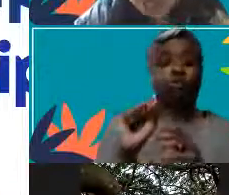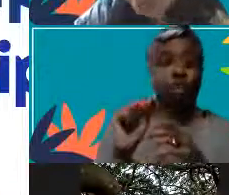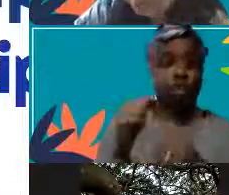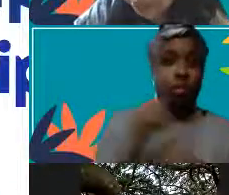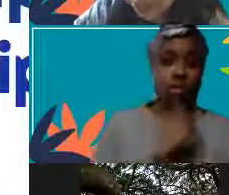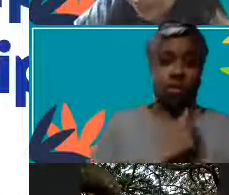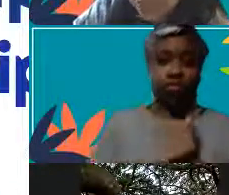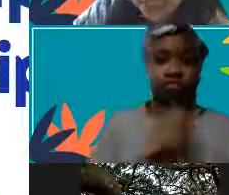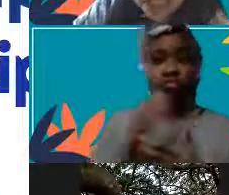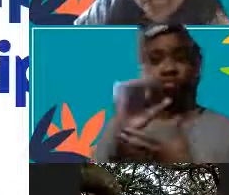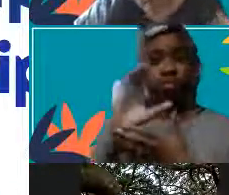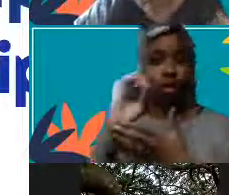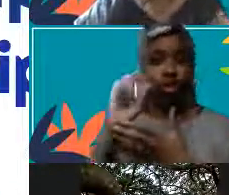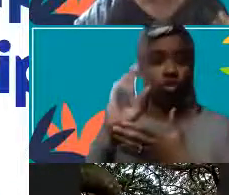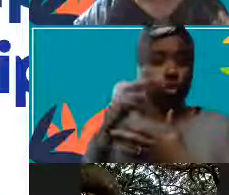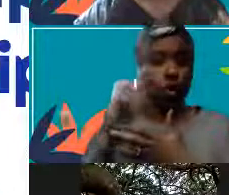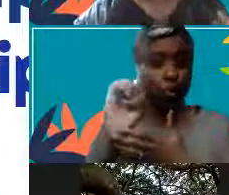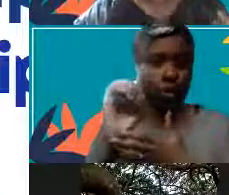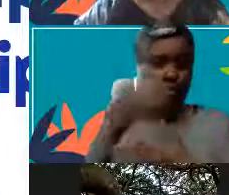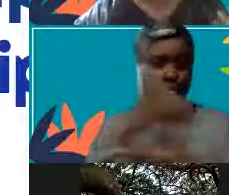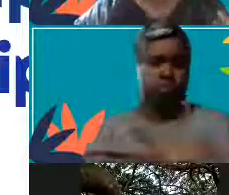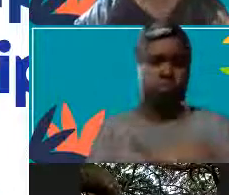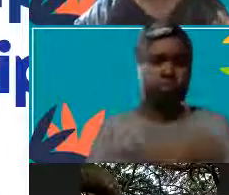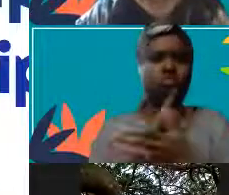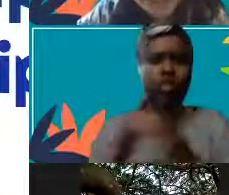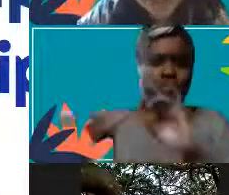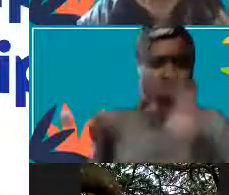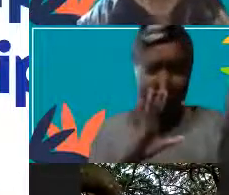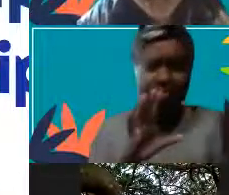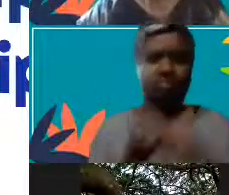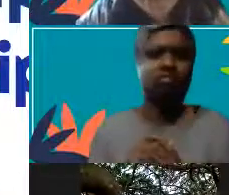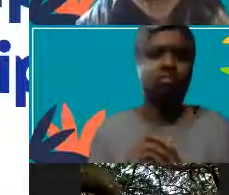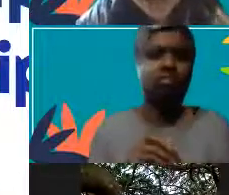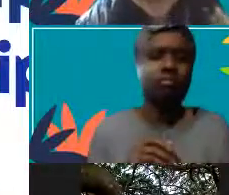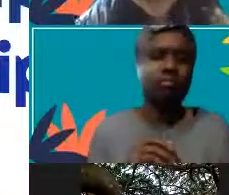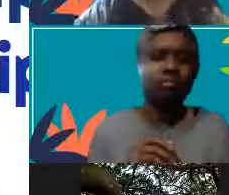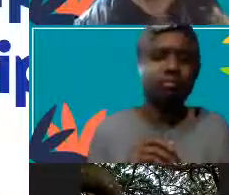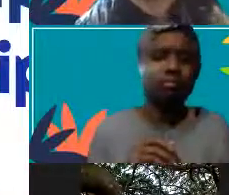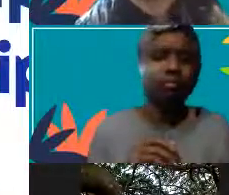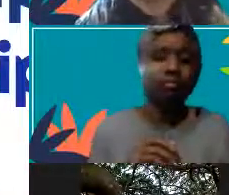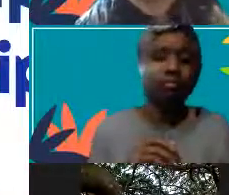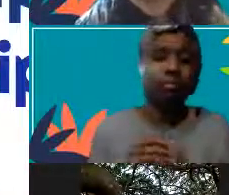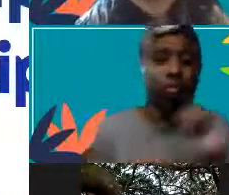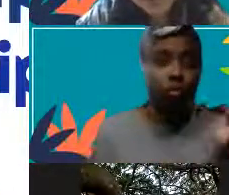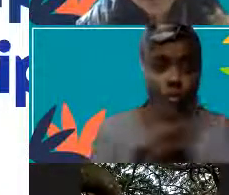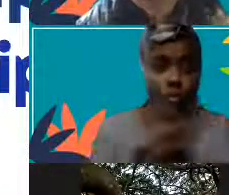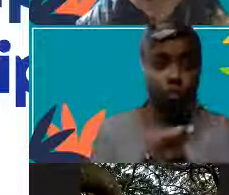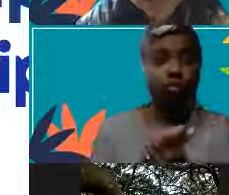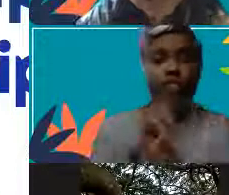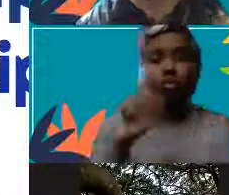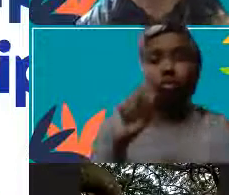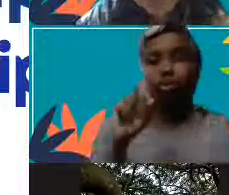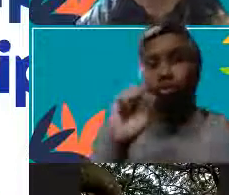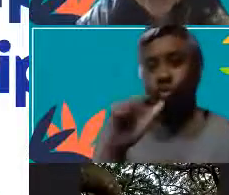planet. It means creating a radical path to democratizing foreign